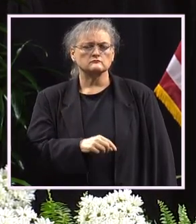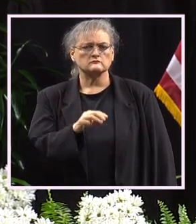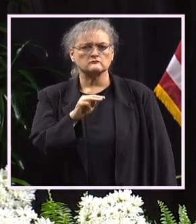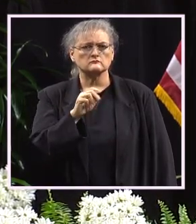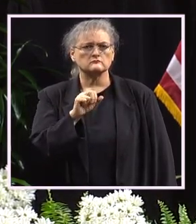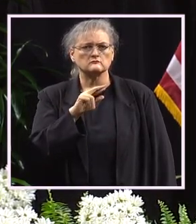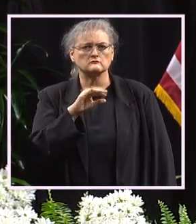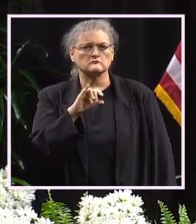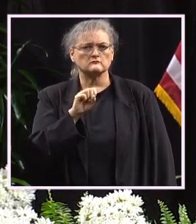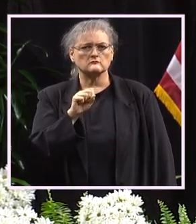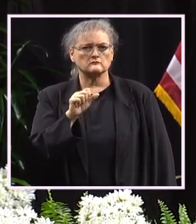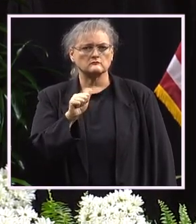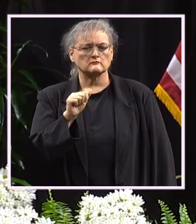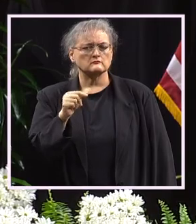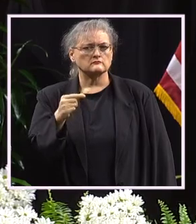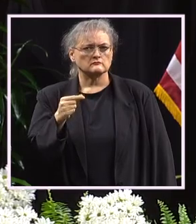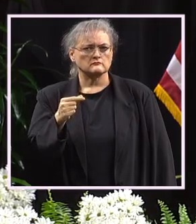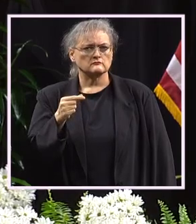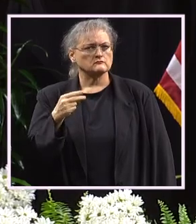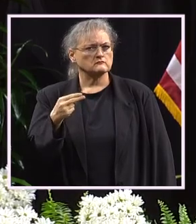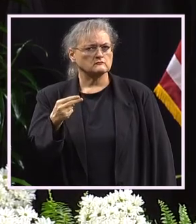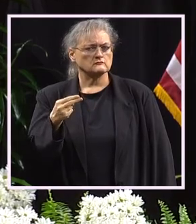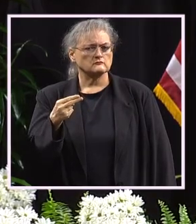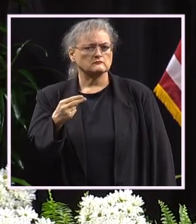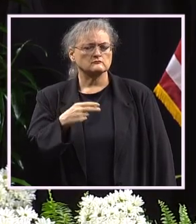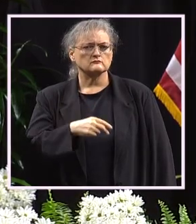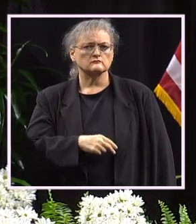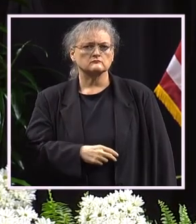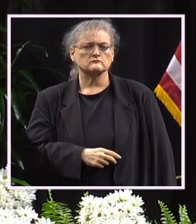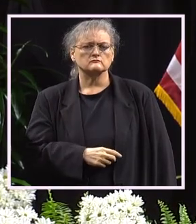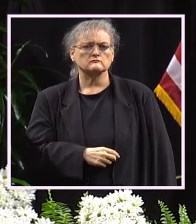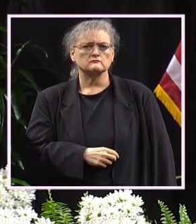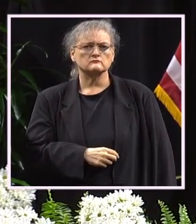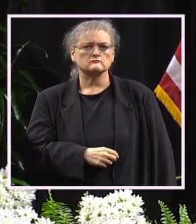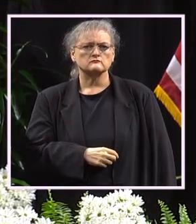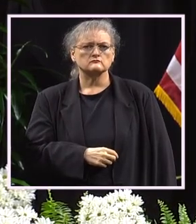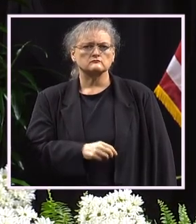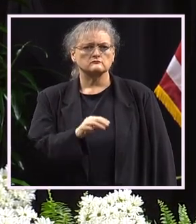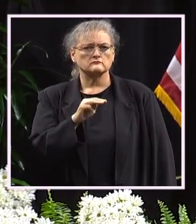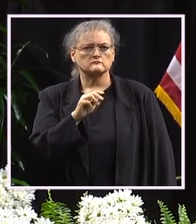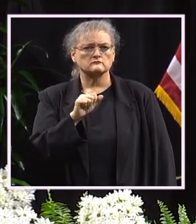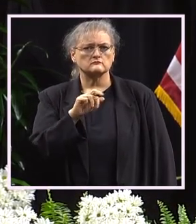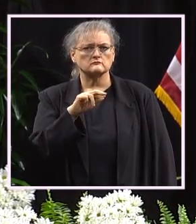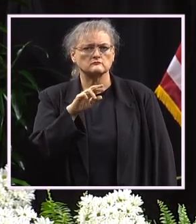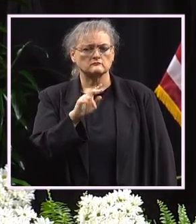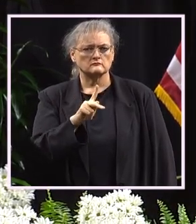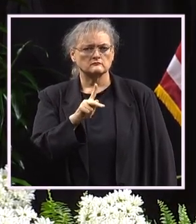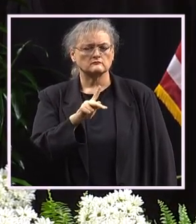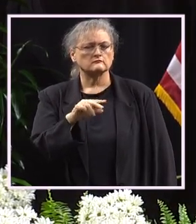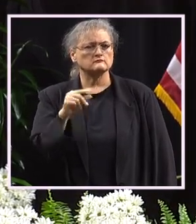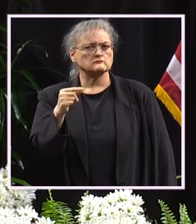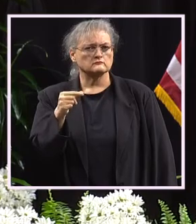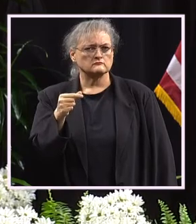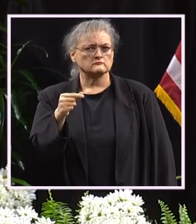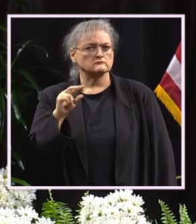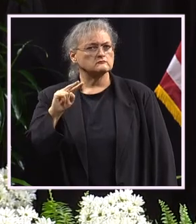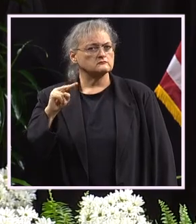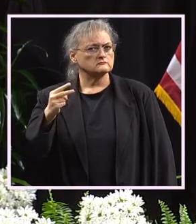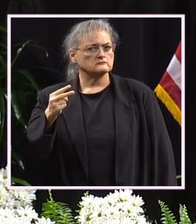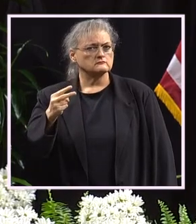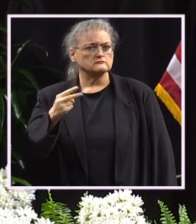Marissa Gonzalez Cotto, Master of Science. Mark Adrian Gonzalez II.